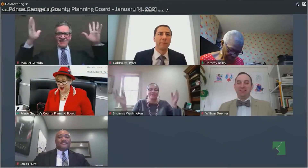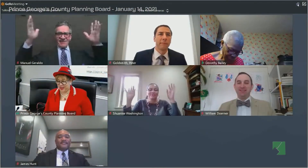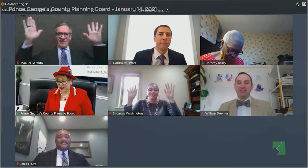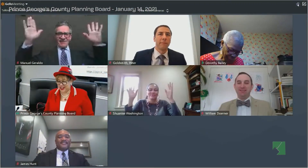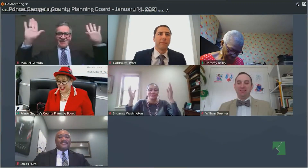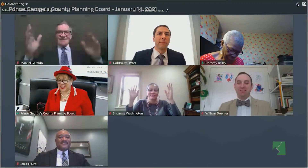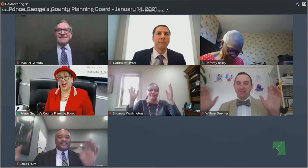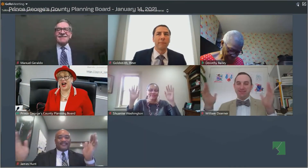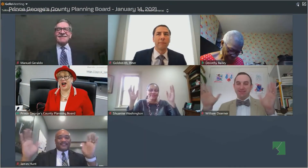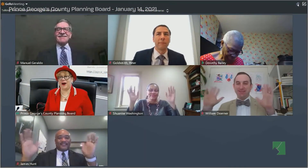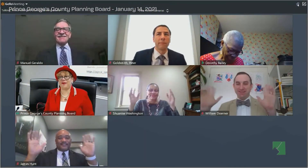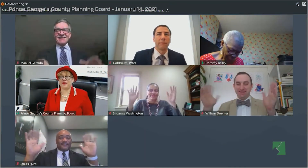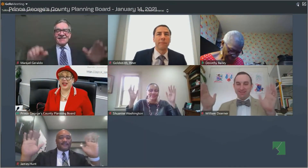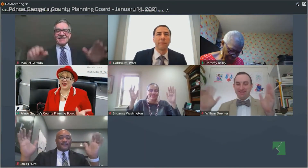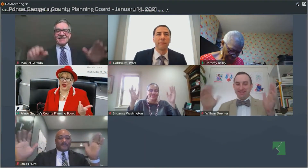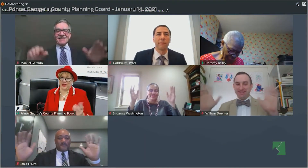January 13th,